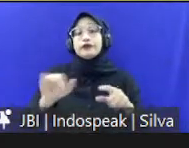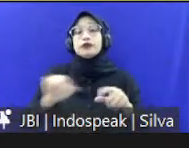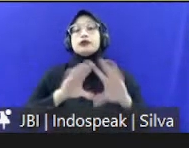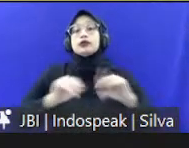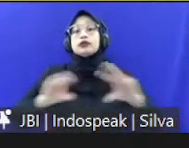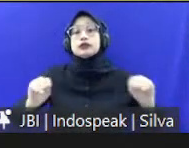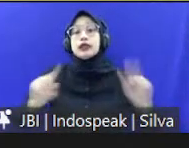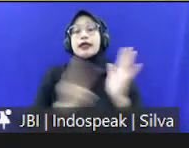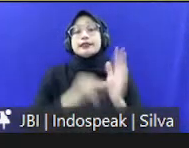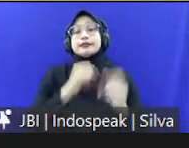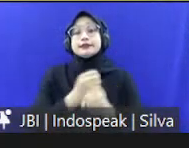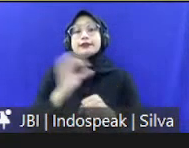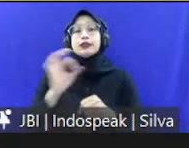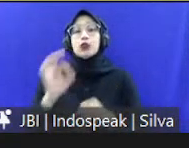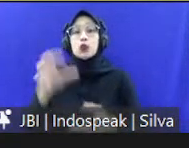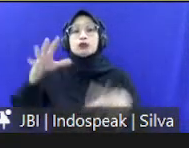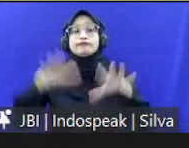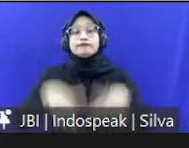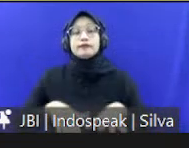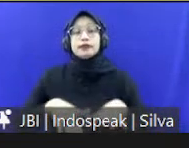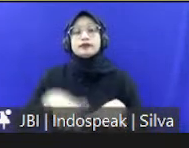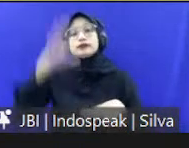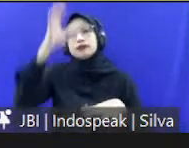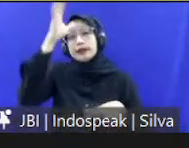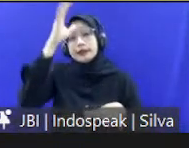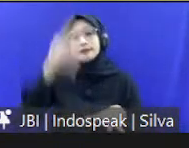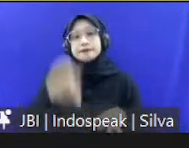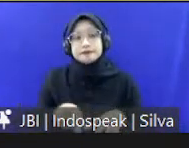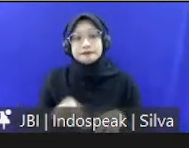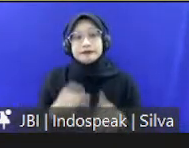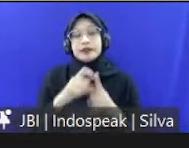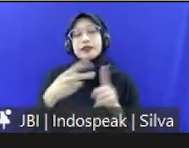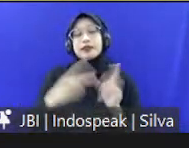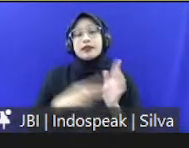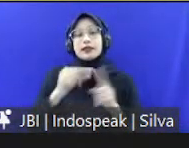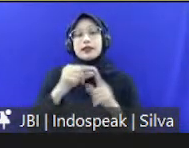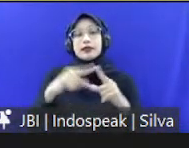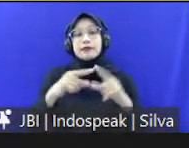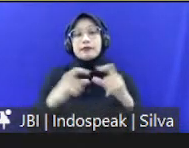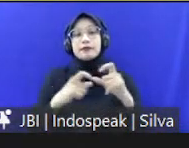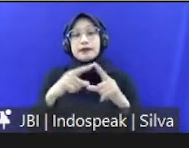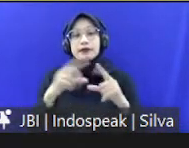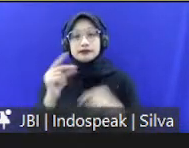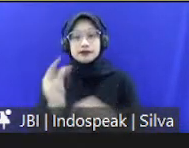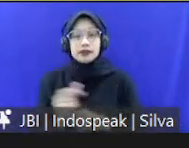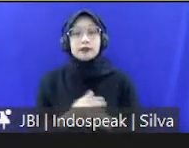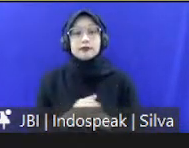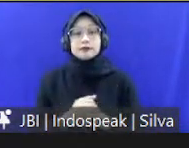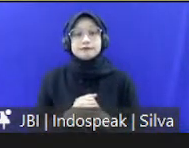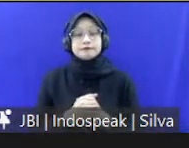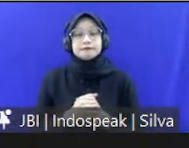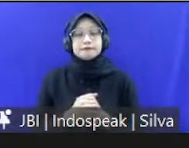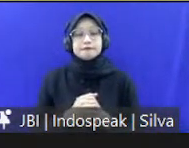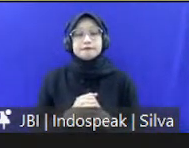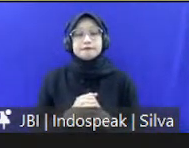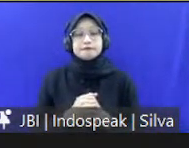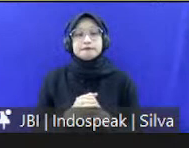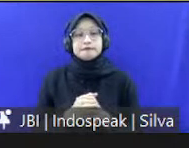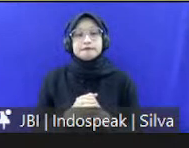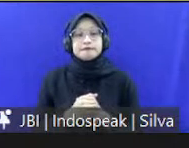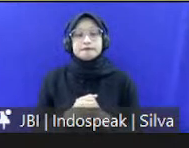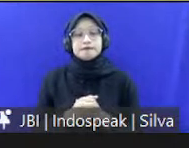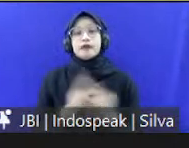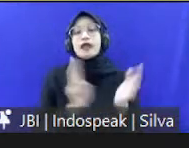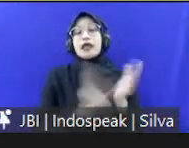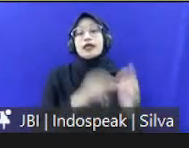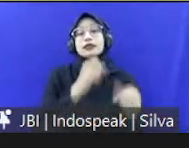outreach and peer support group for transgender people in Denpasar City and Badung District. Unfortunately, her NGO does